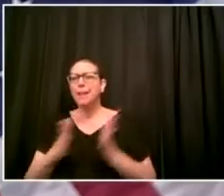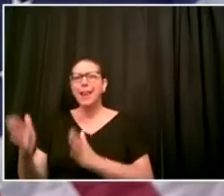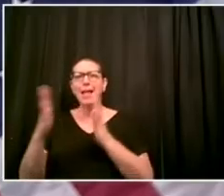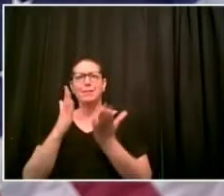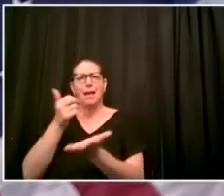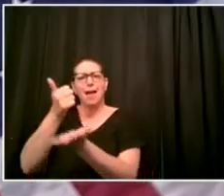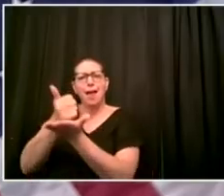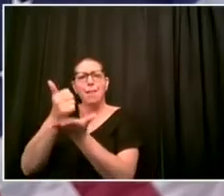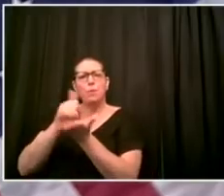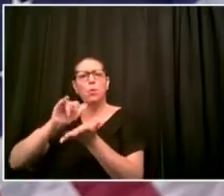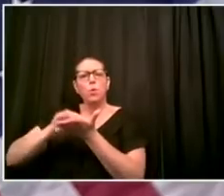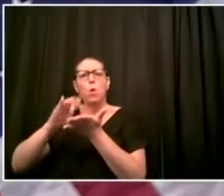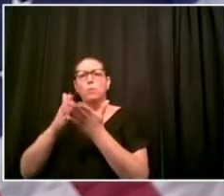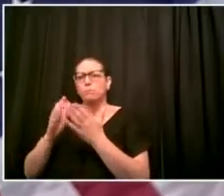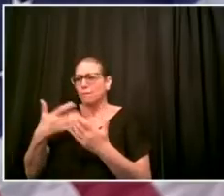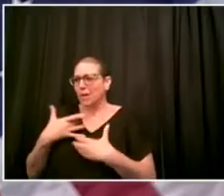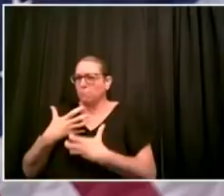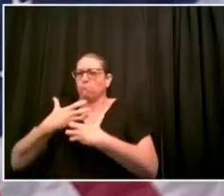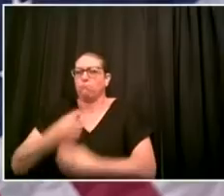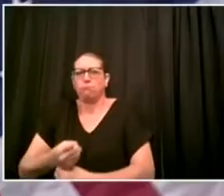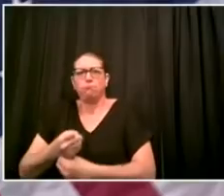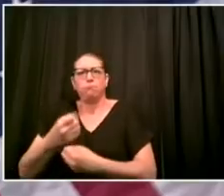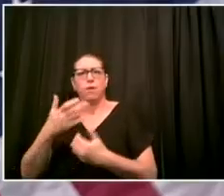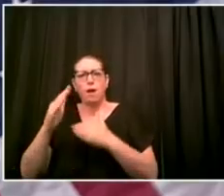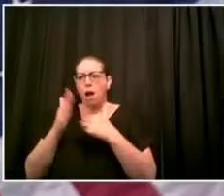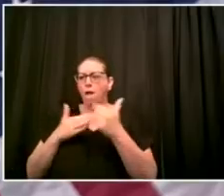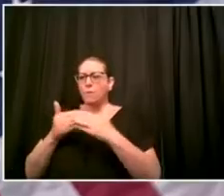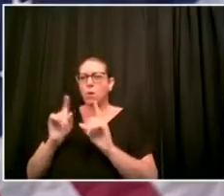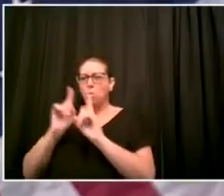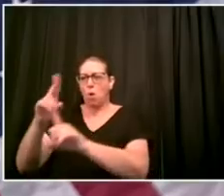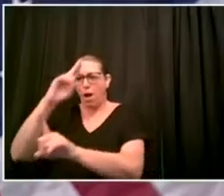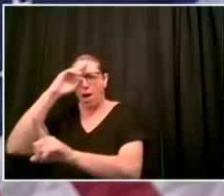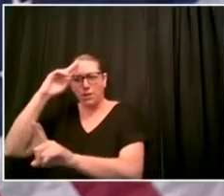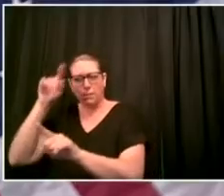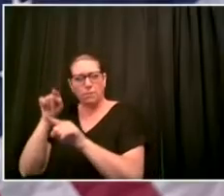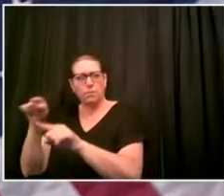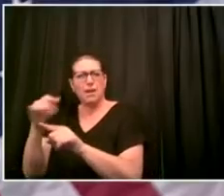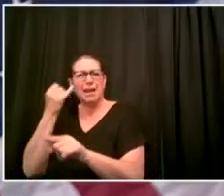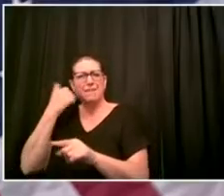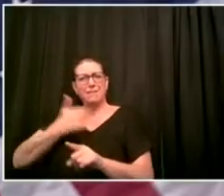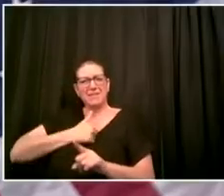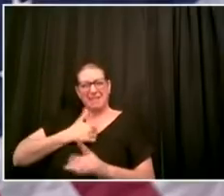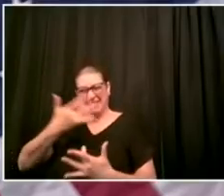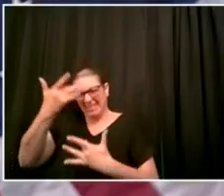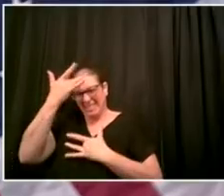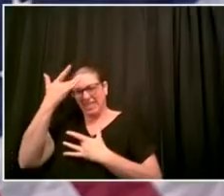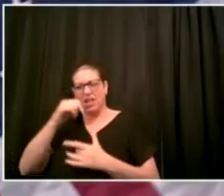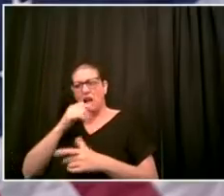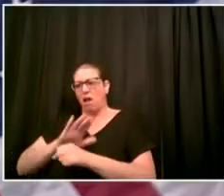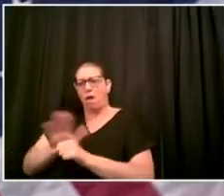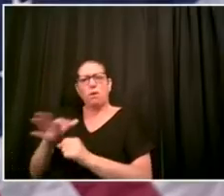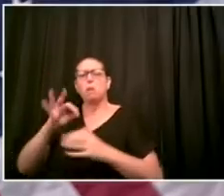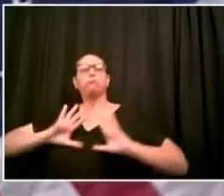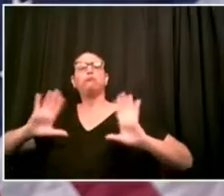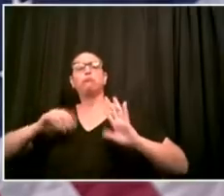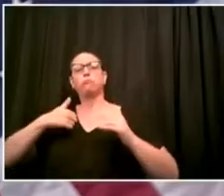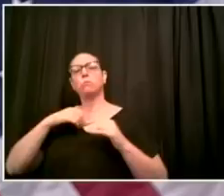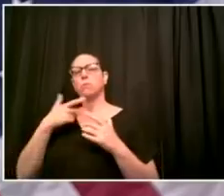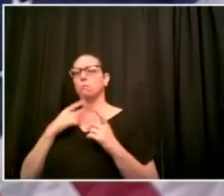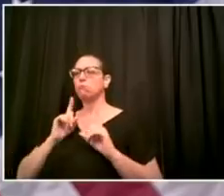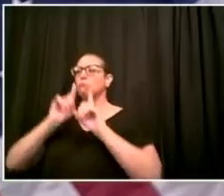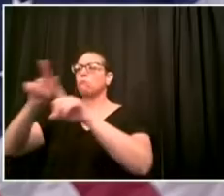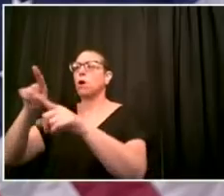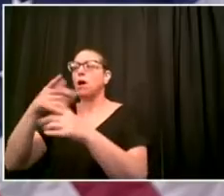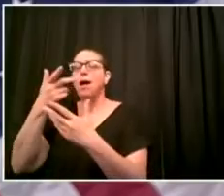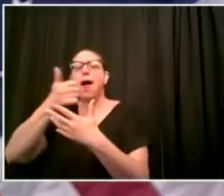think you are smart to be raising the point that people are starting to make adjustments and think beyond COVID. And yeah, there's a lot of